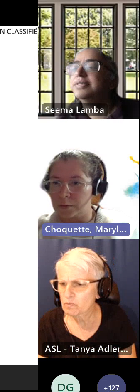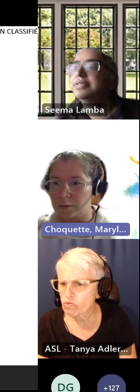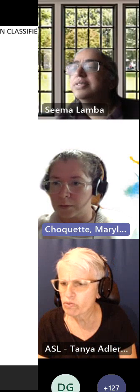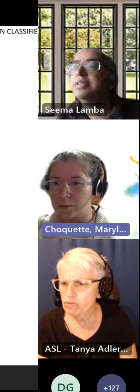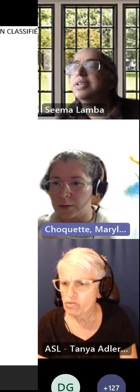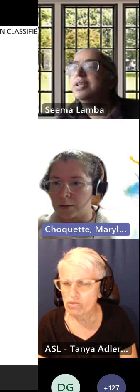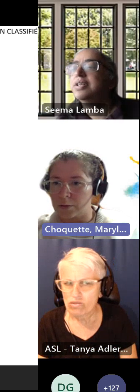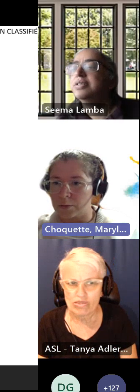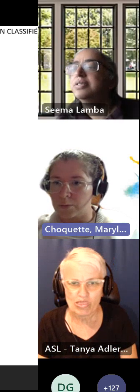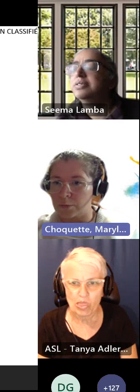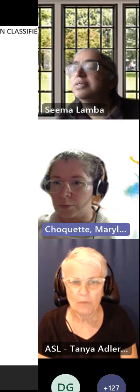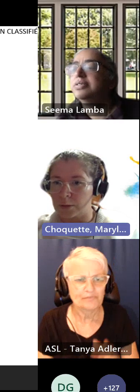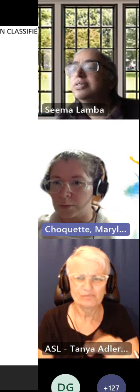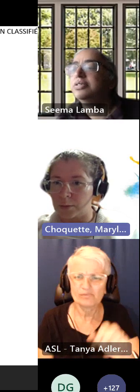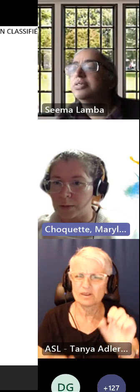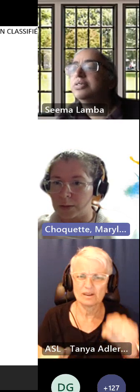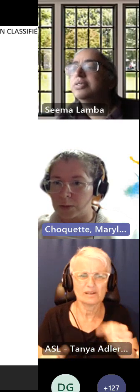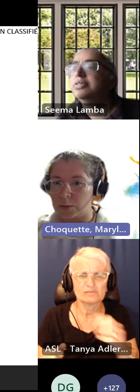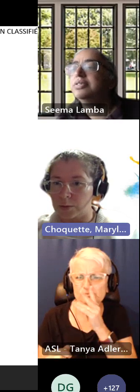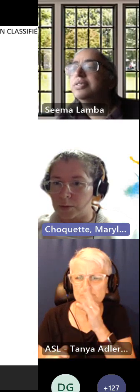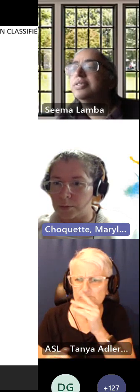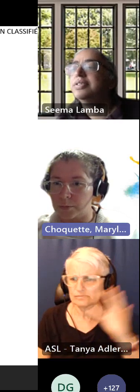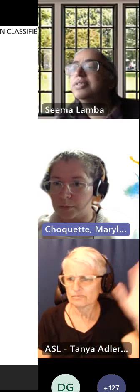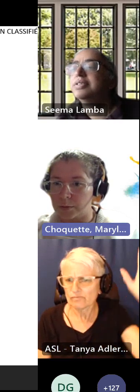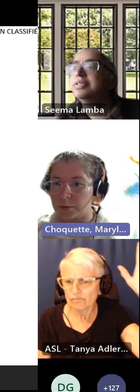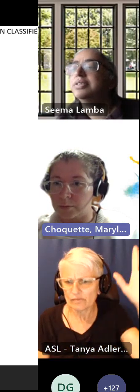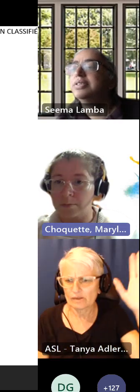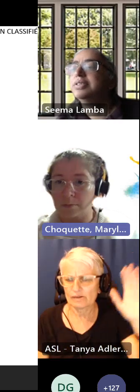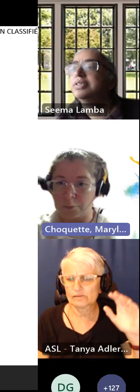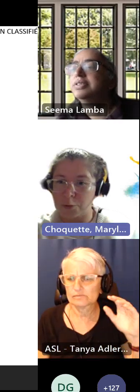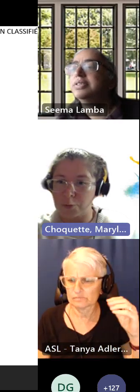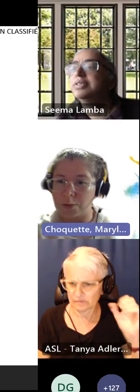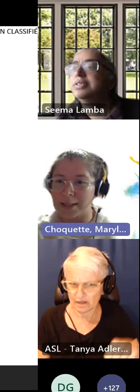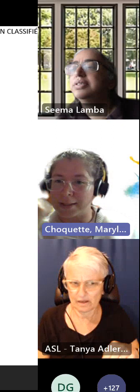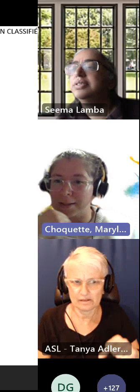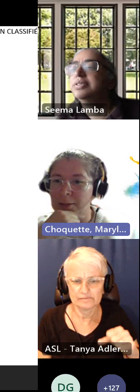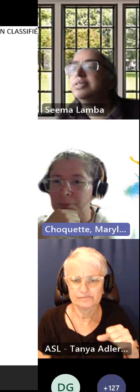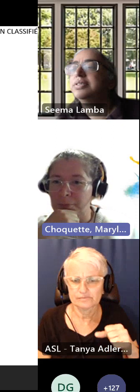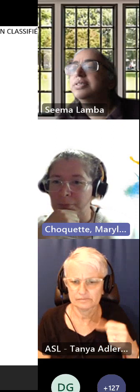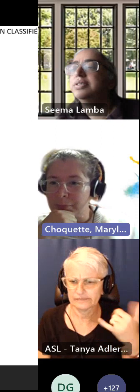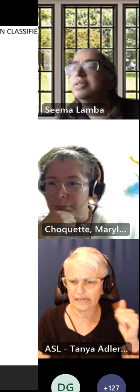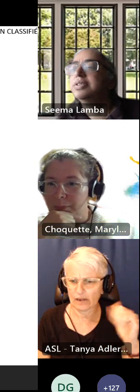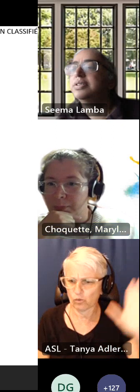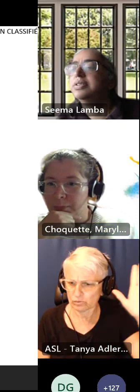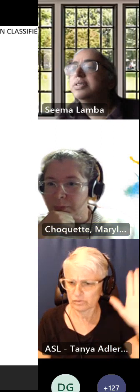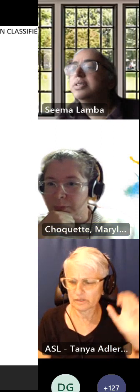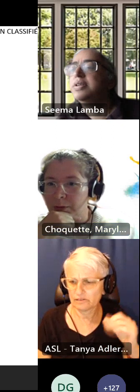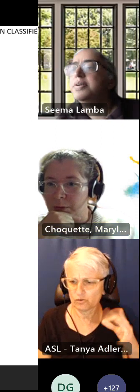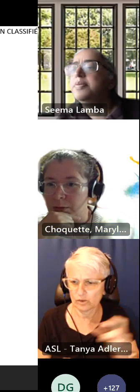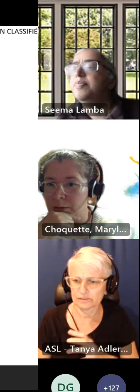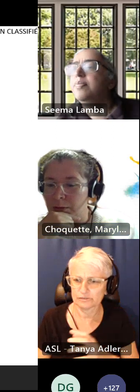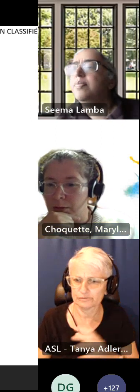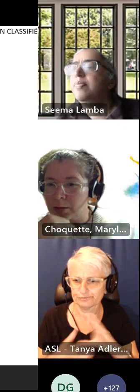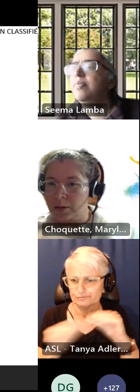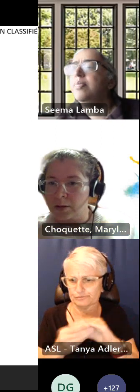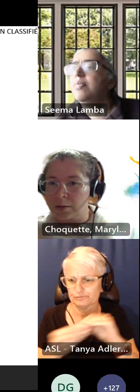Feel free to ask also verbally by raising your virtual hand.